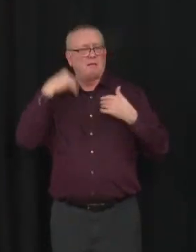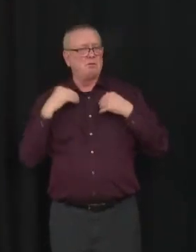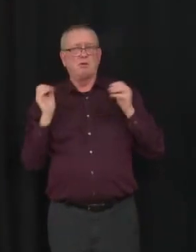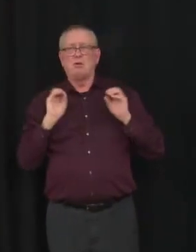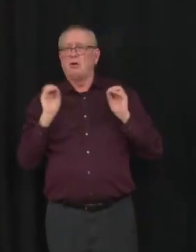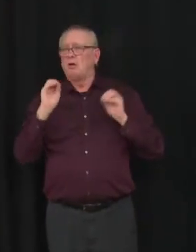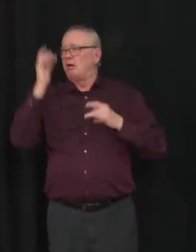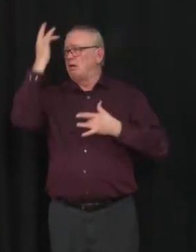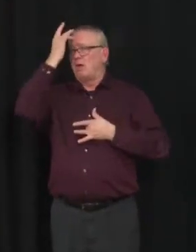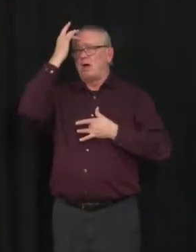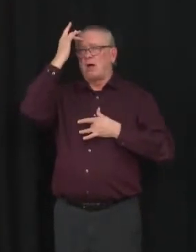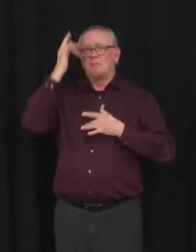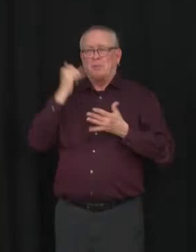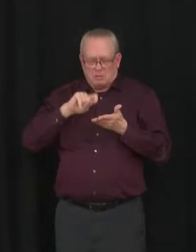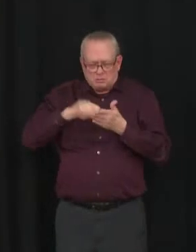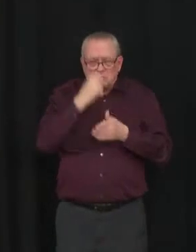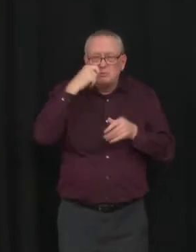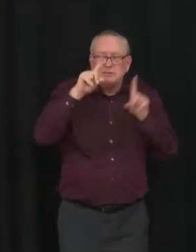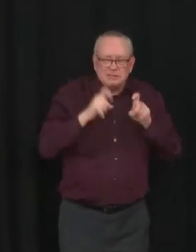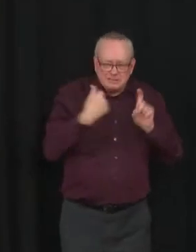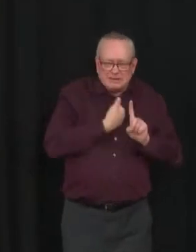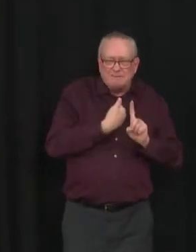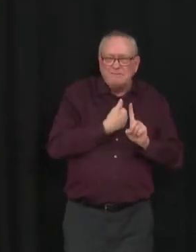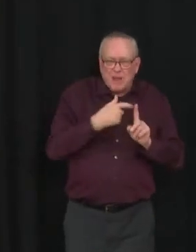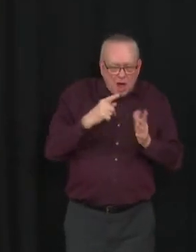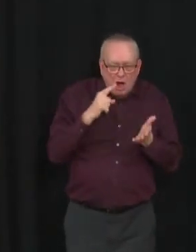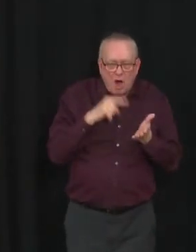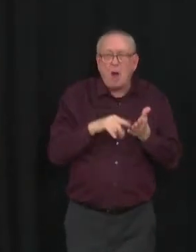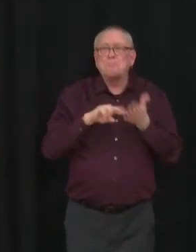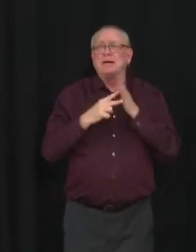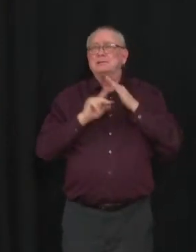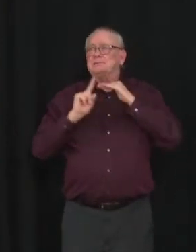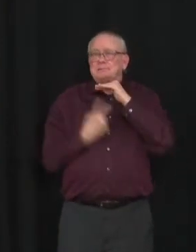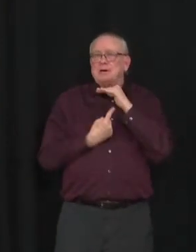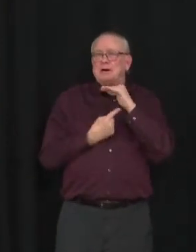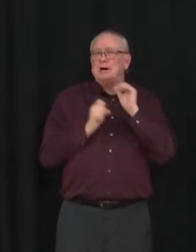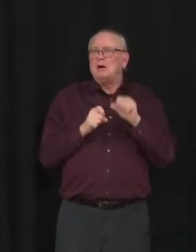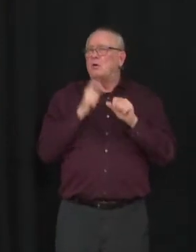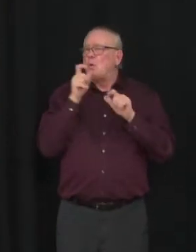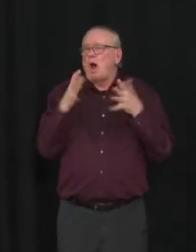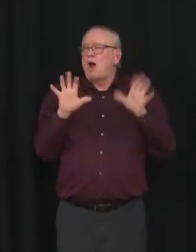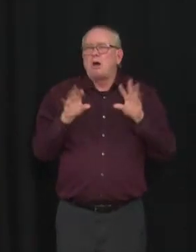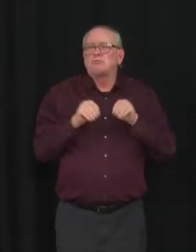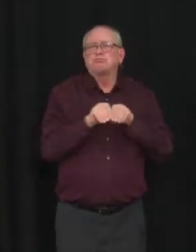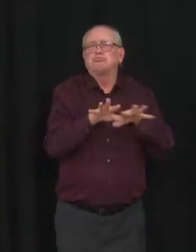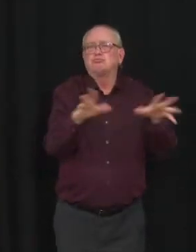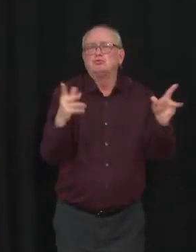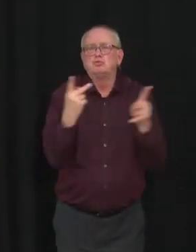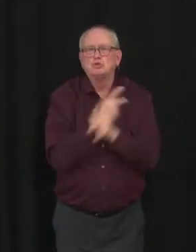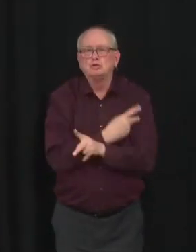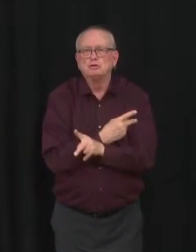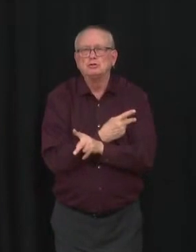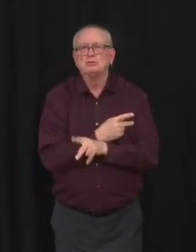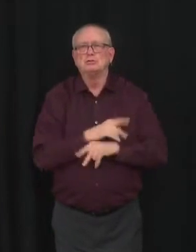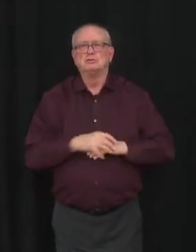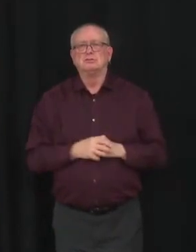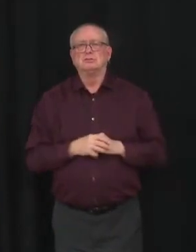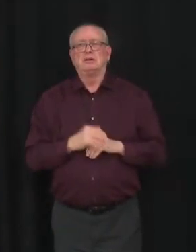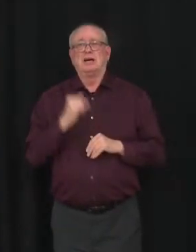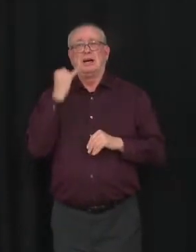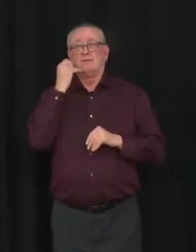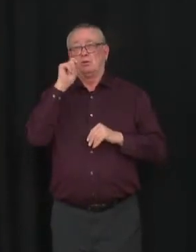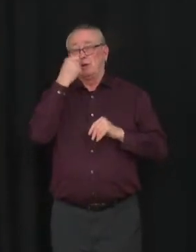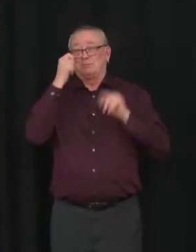of spread, that they'll spread the virus to others. So if you have a positive result on a rapid test, you